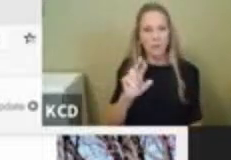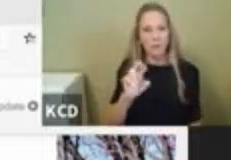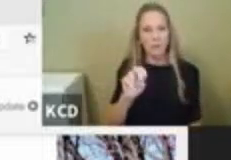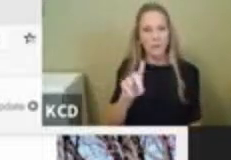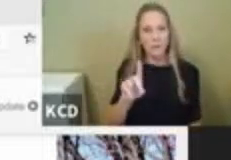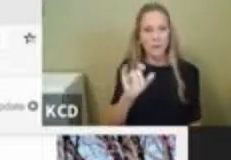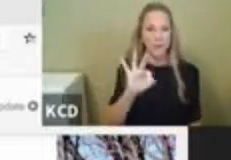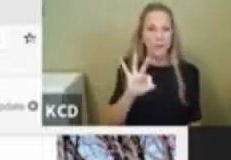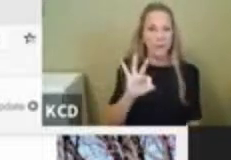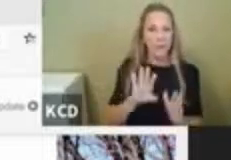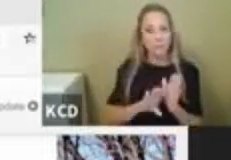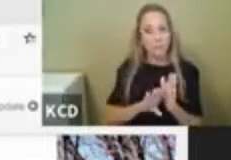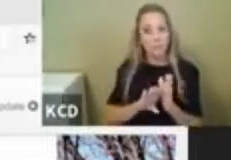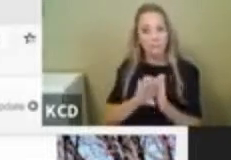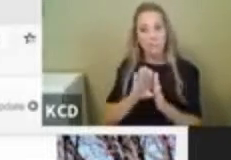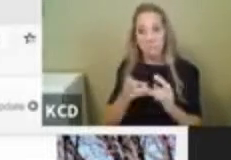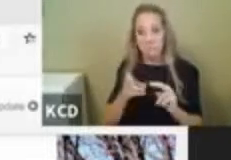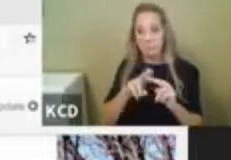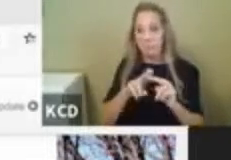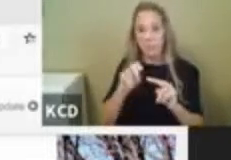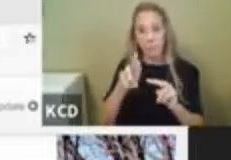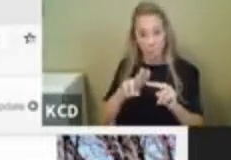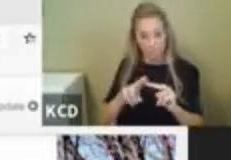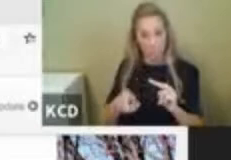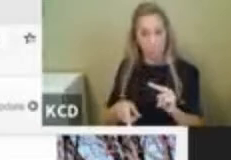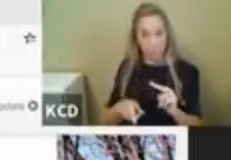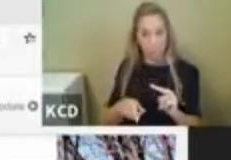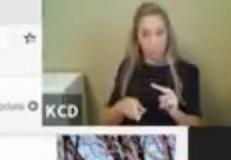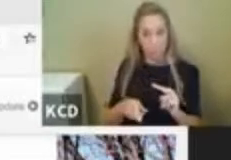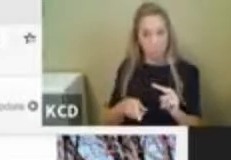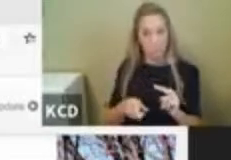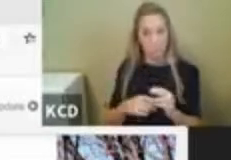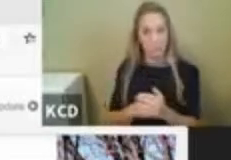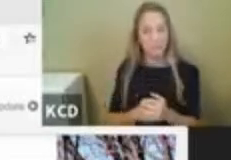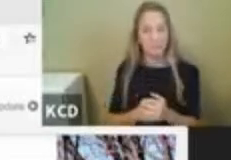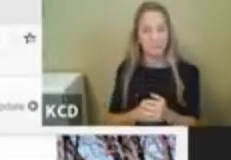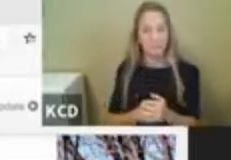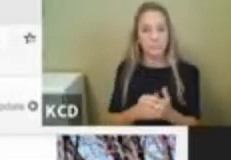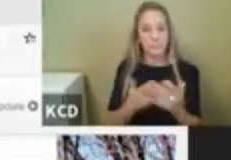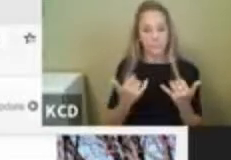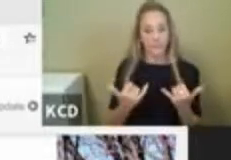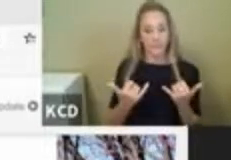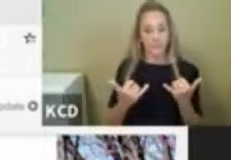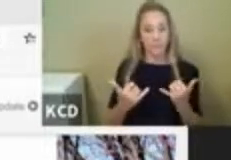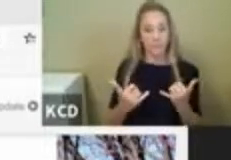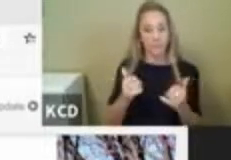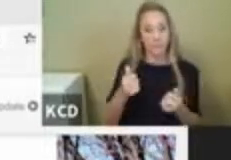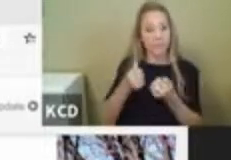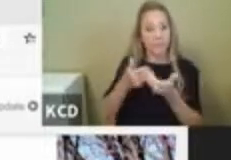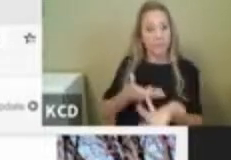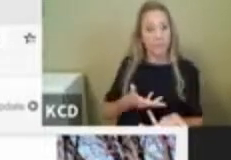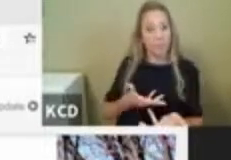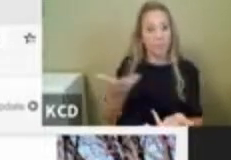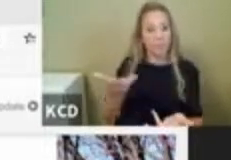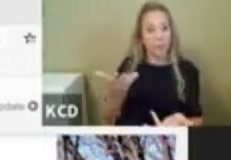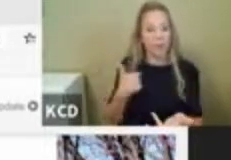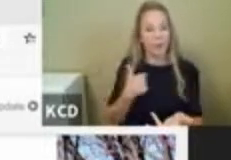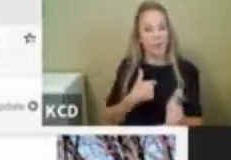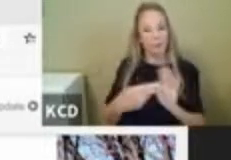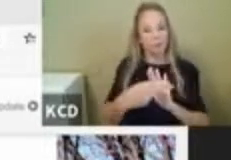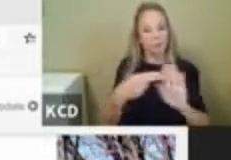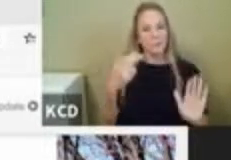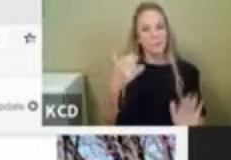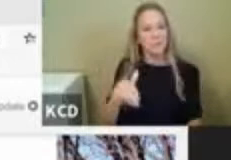going up, or if it is in fact decreasing. For the time being, because of that factor, we are representing this benchmark as